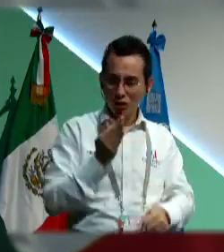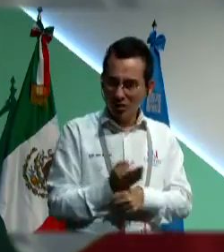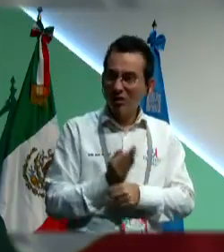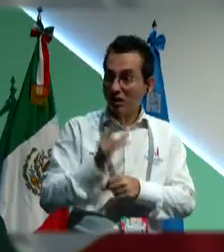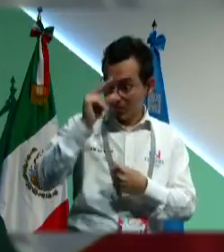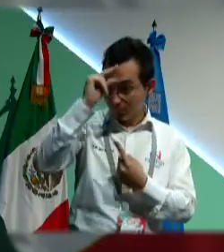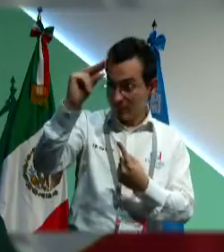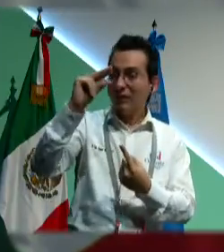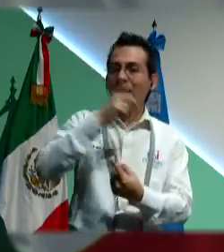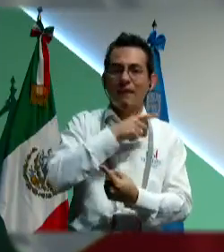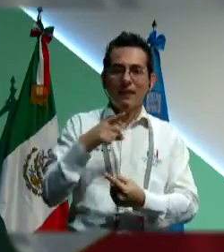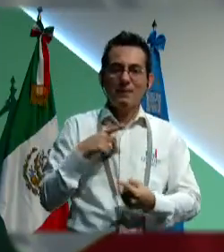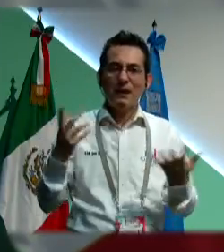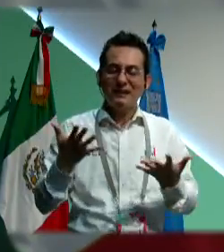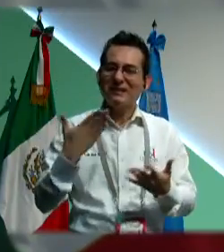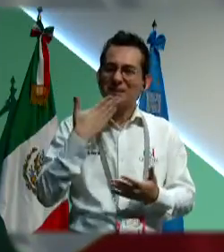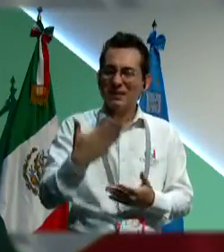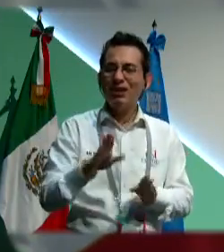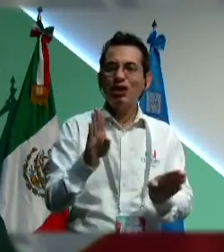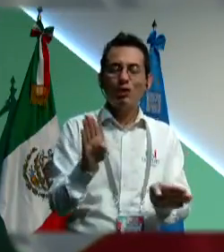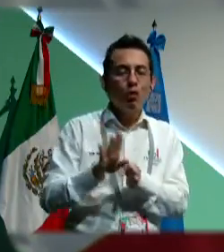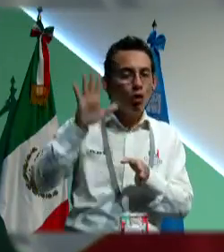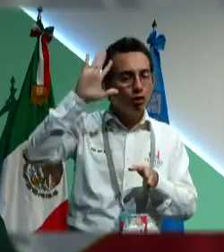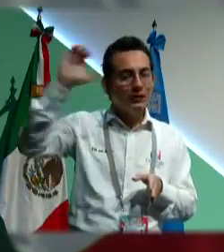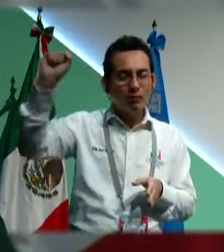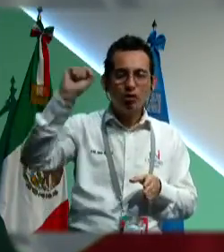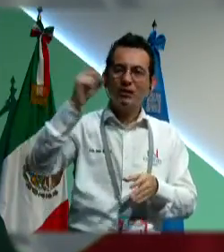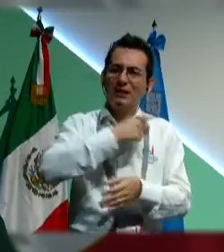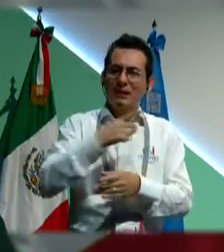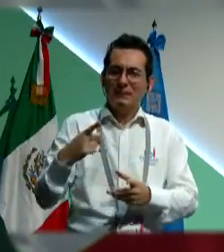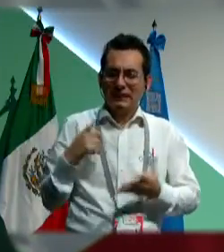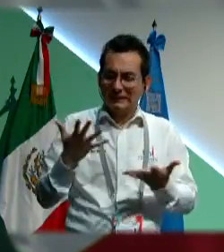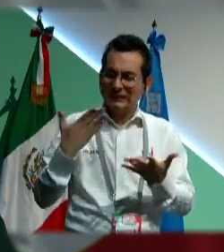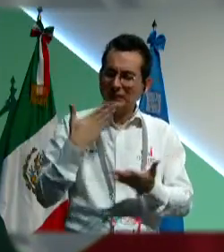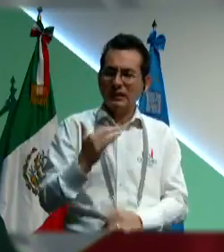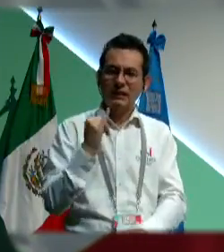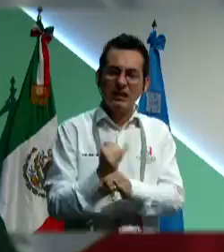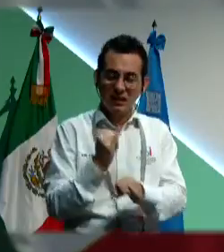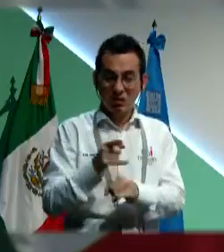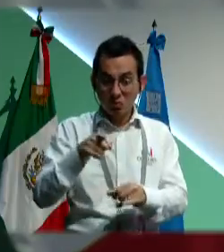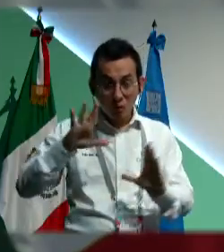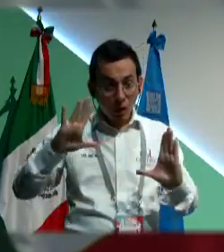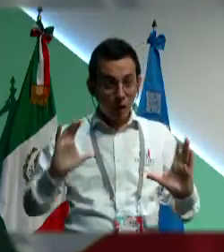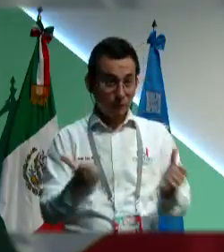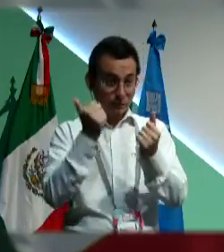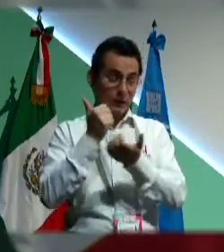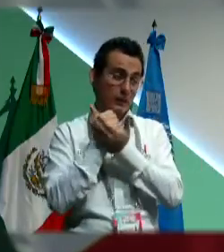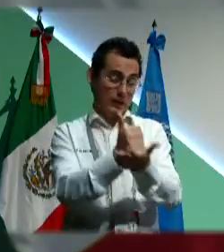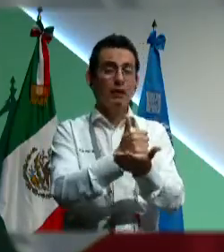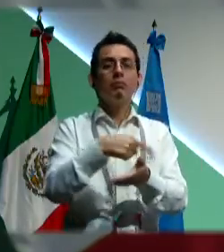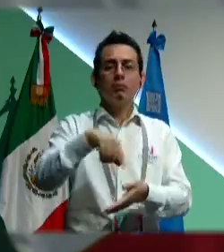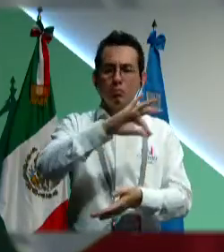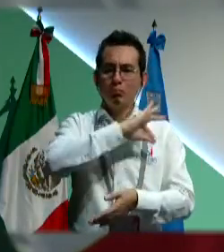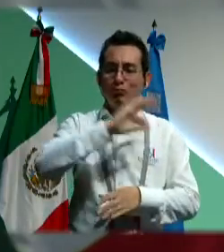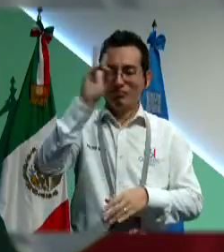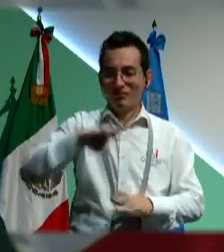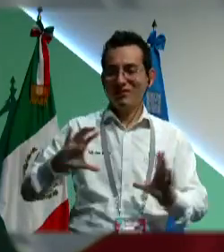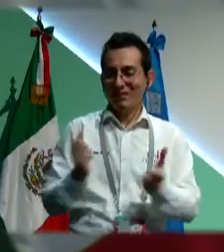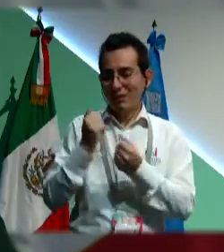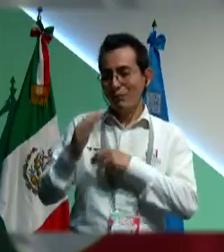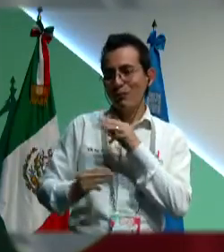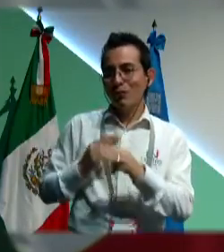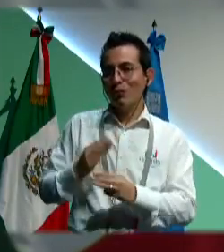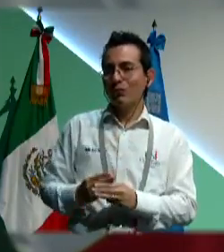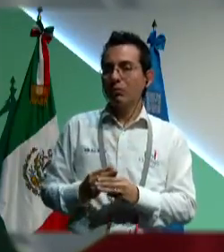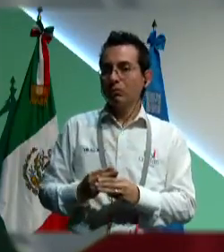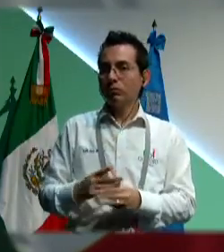to say to you all, if we can save the internet, we may perhaps be able to save the planet. Now, let's look to our